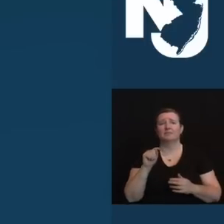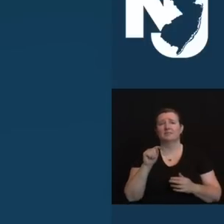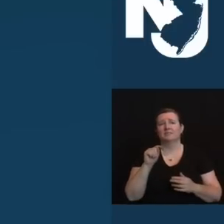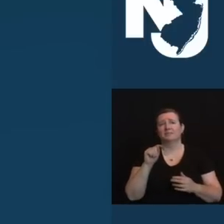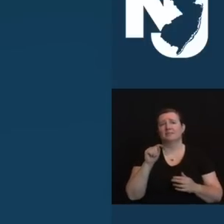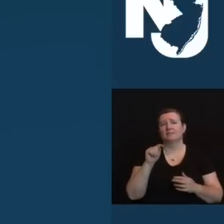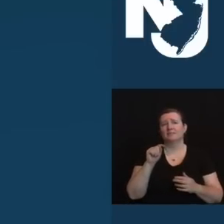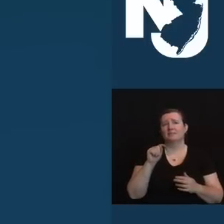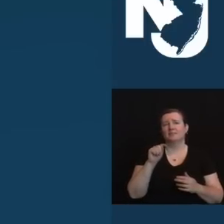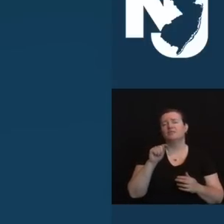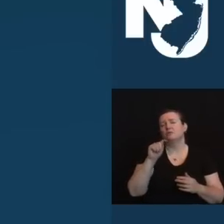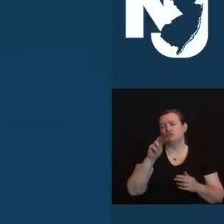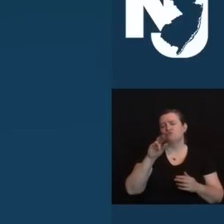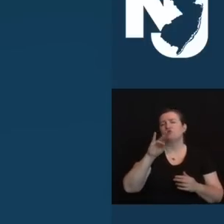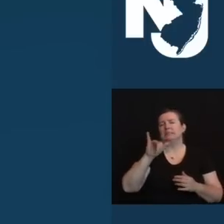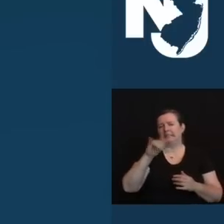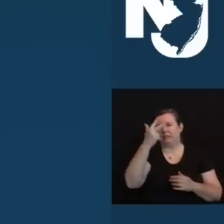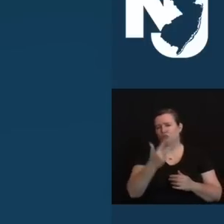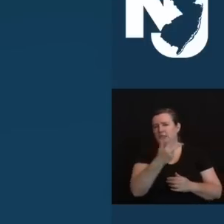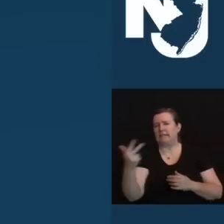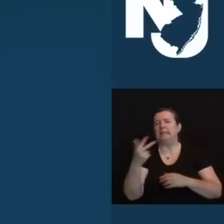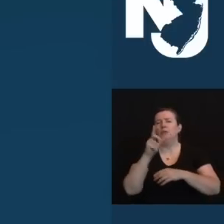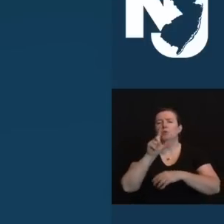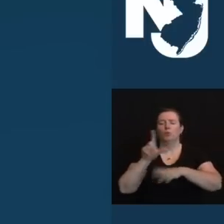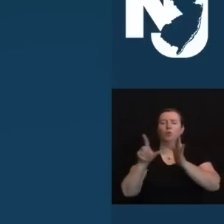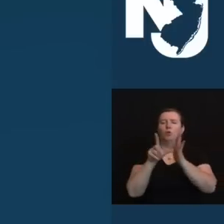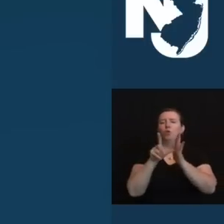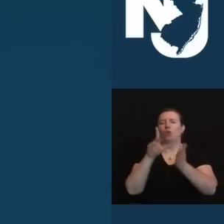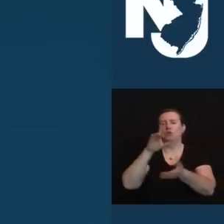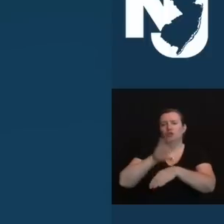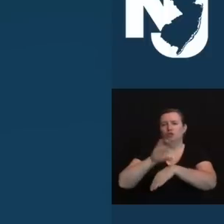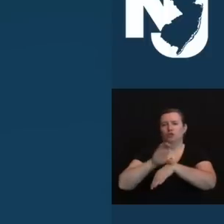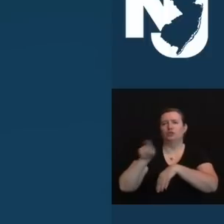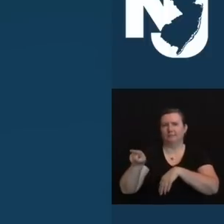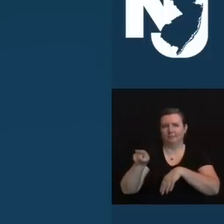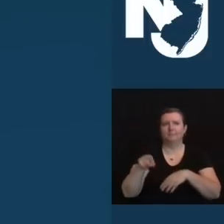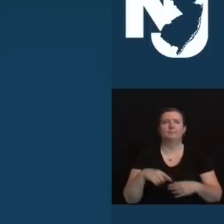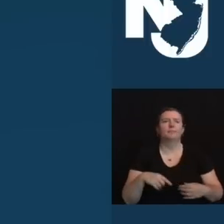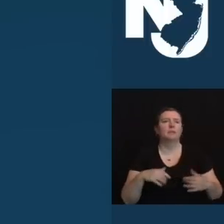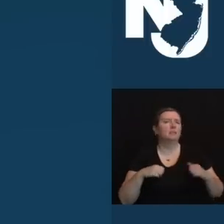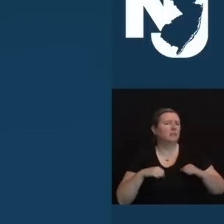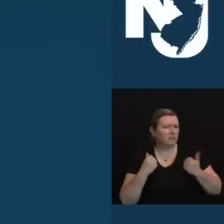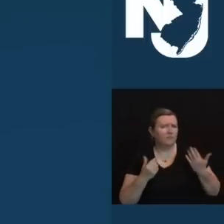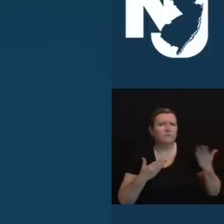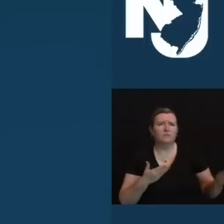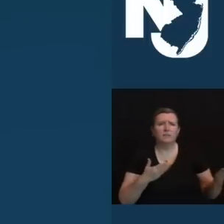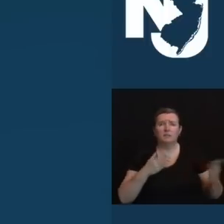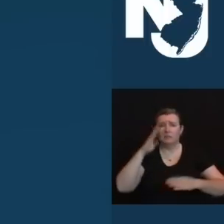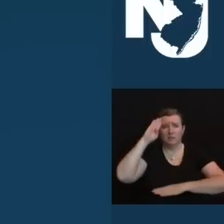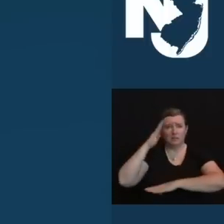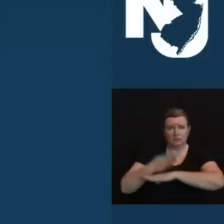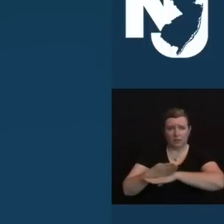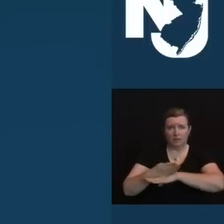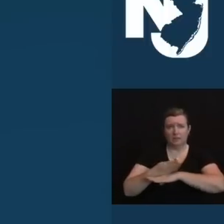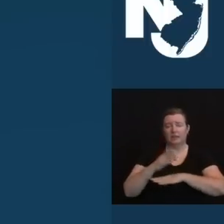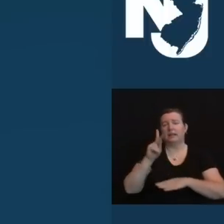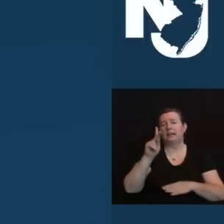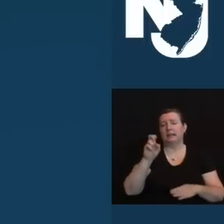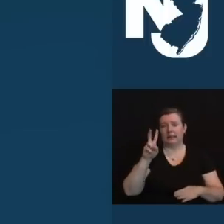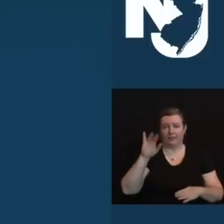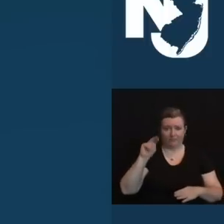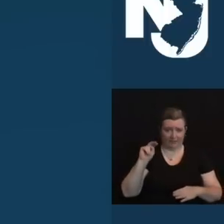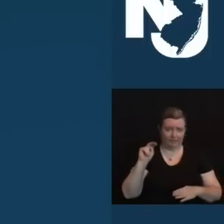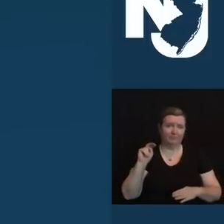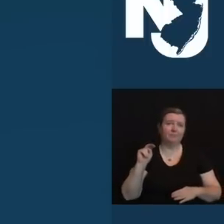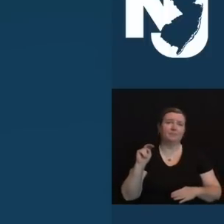Fairview. Mary leaves her husband, Joseph, who I mentioned, and their son, Kevin, and I had the great honor of speaking with